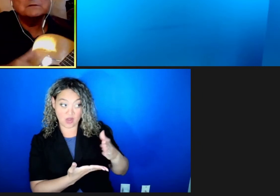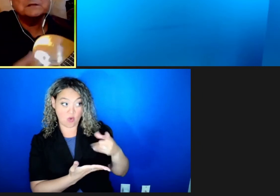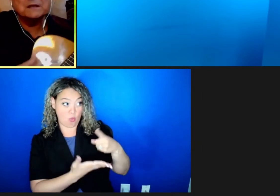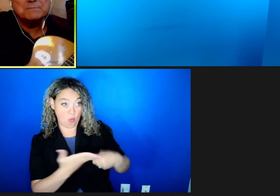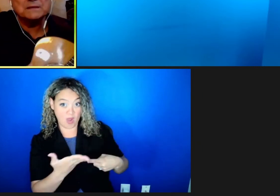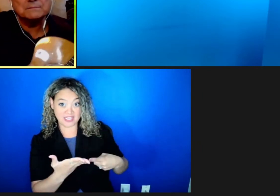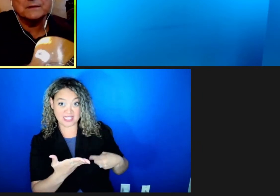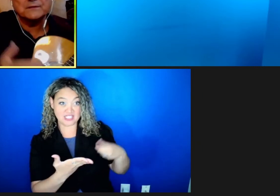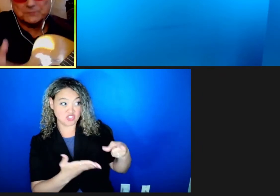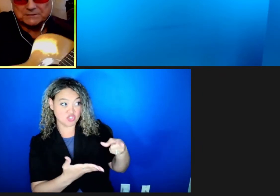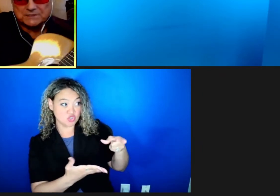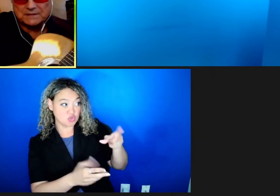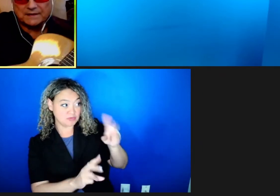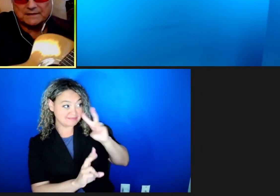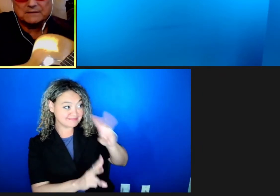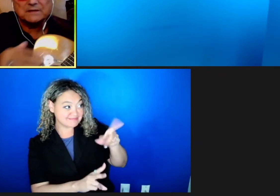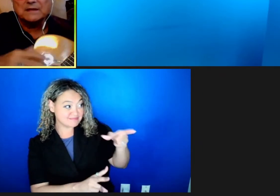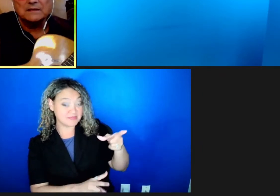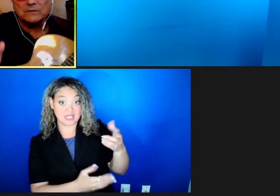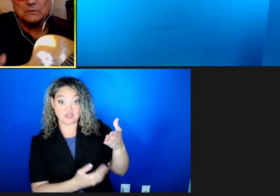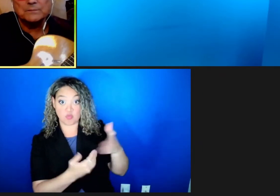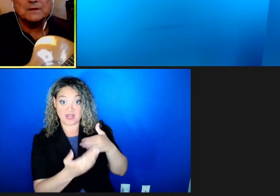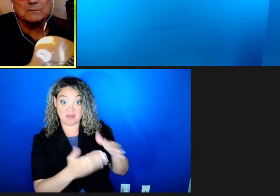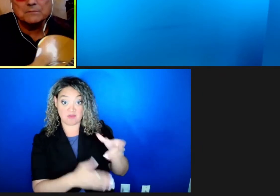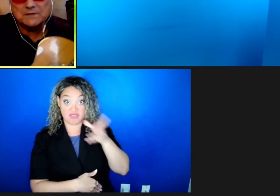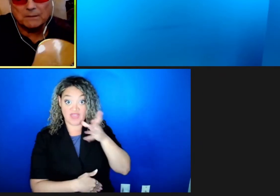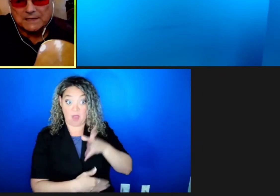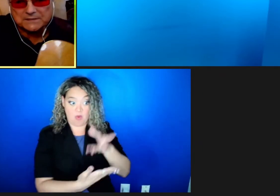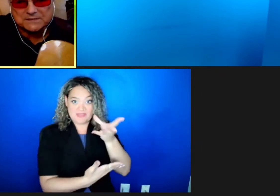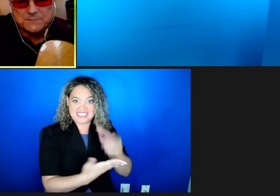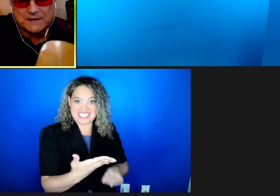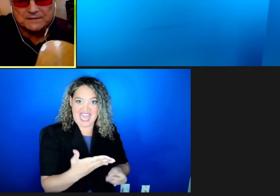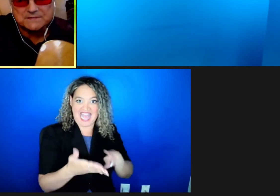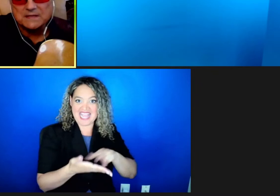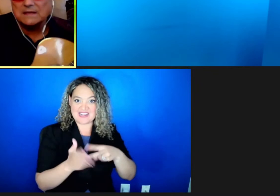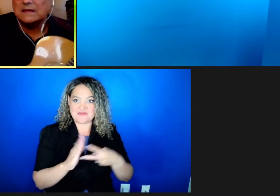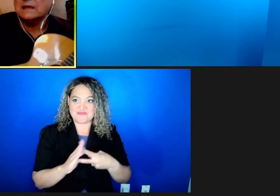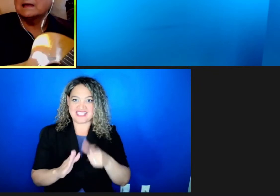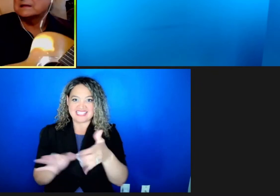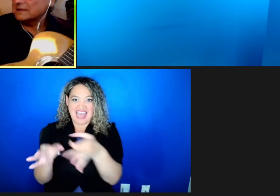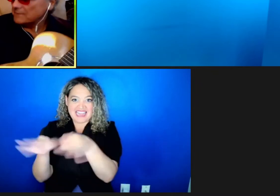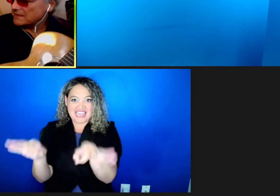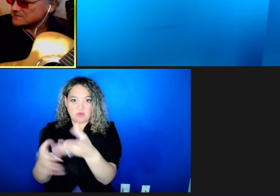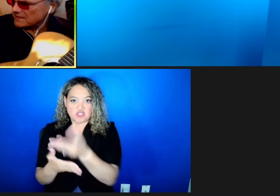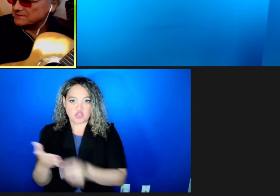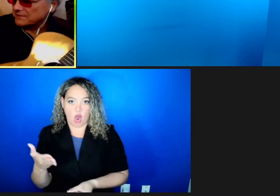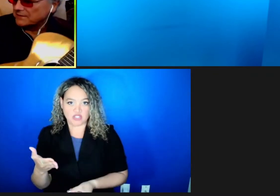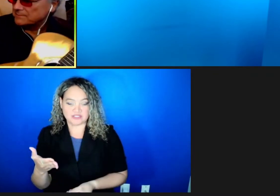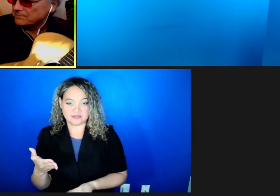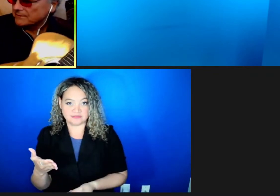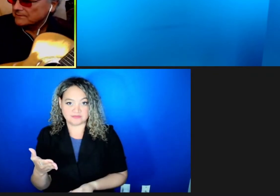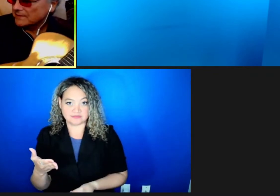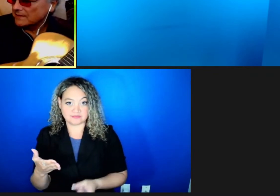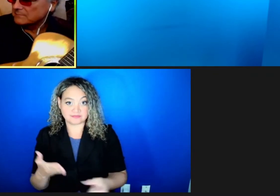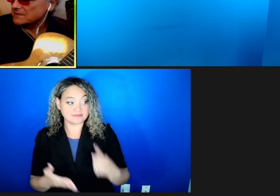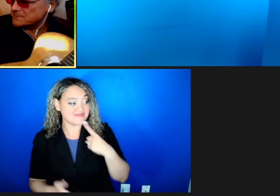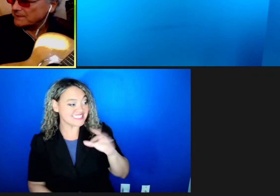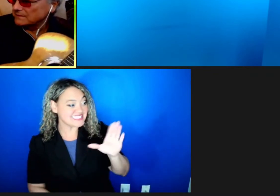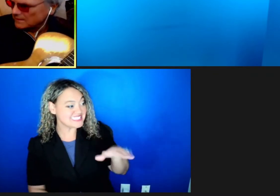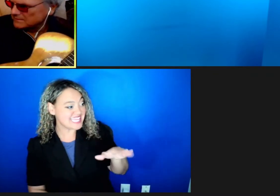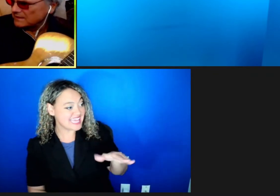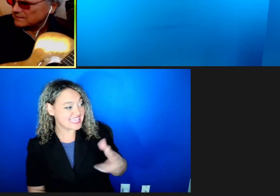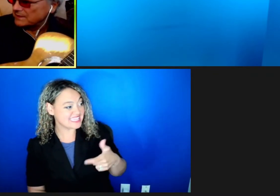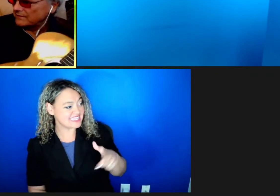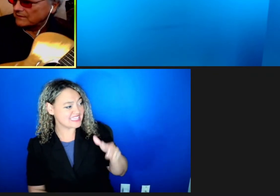language had been, because when she died out, there would be no Dalmatian speakers. And he said to her, "It must